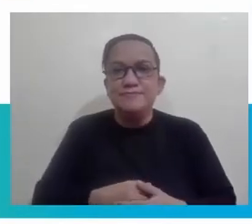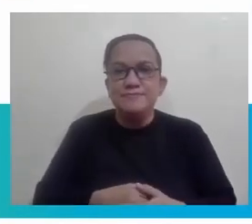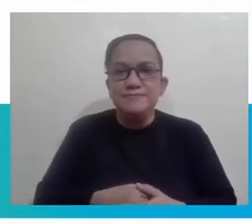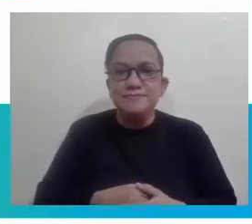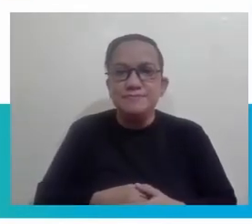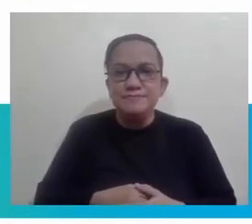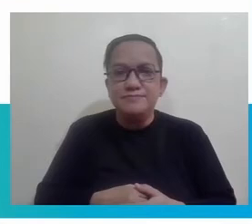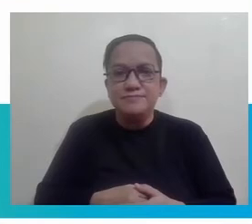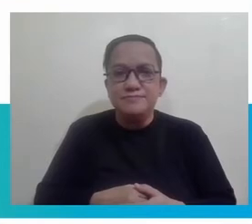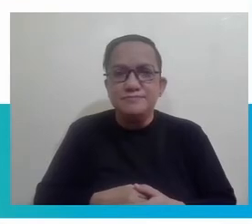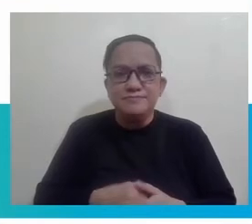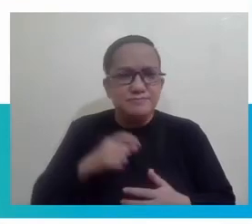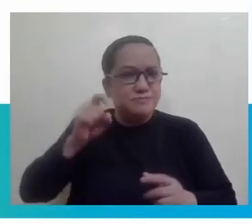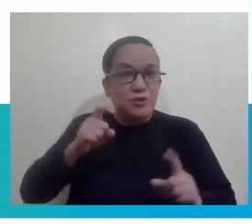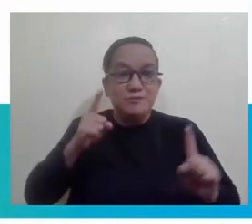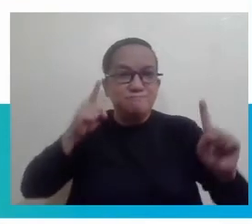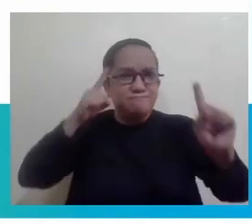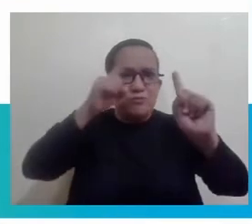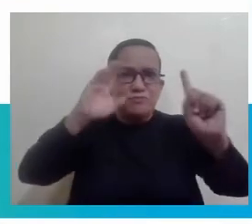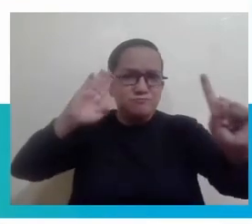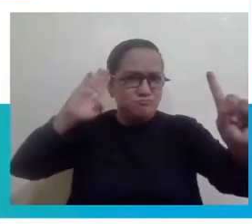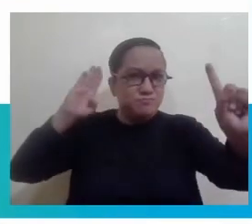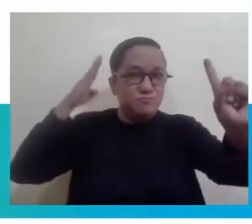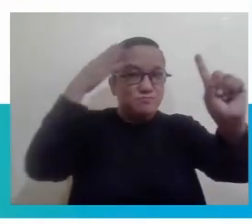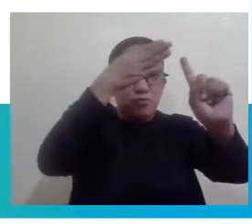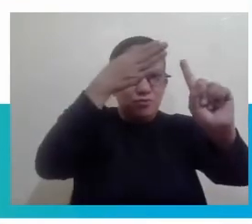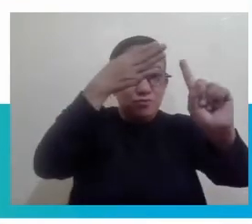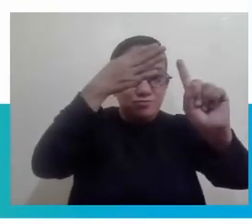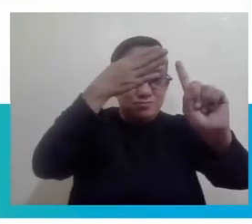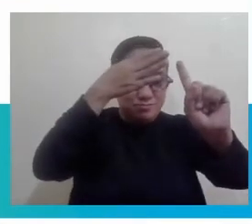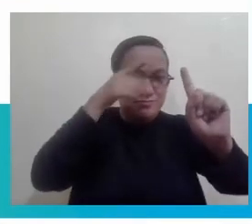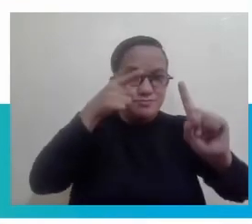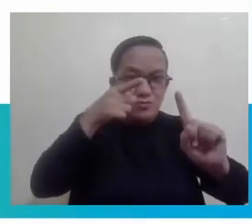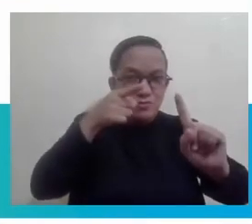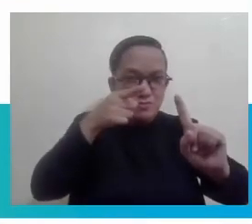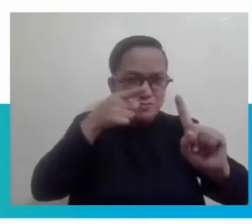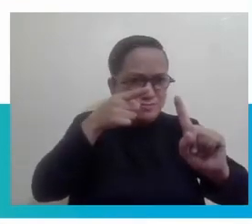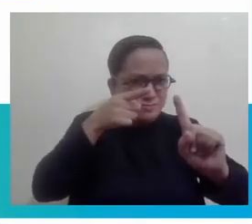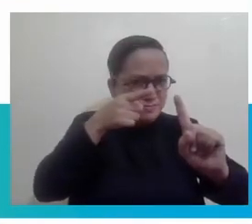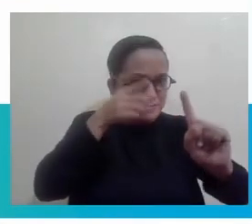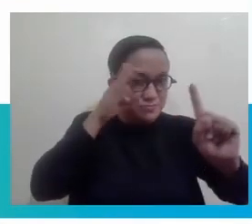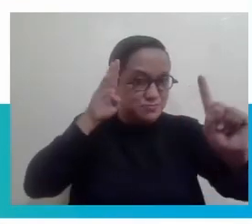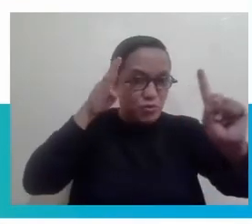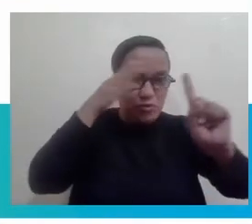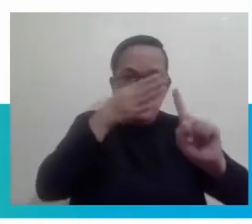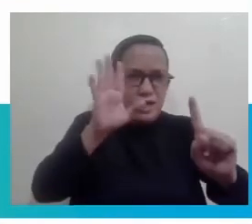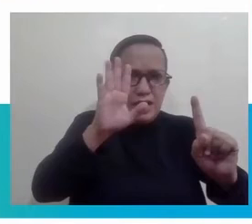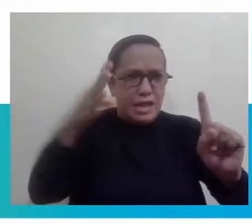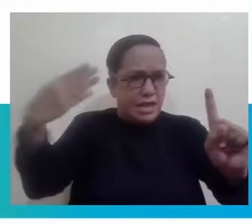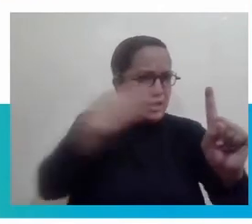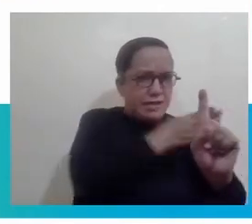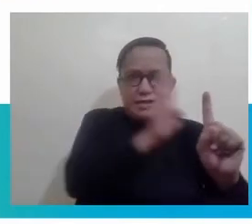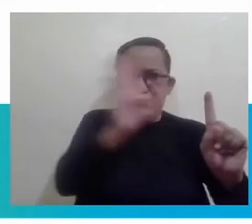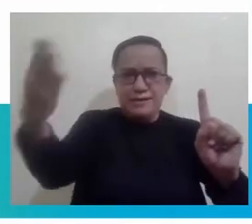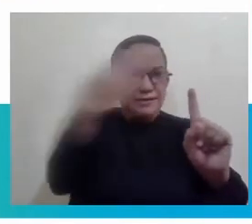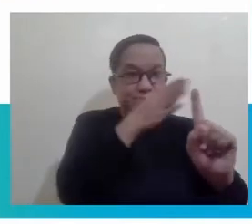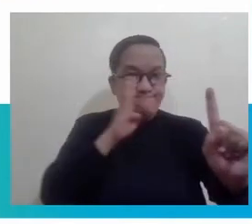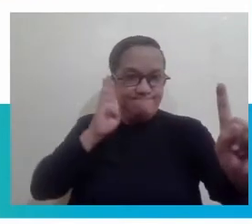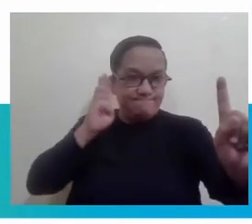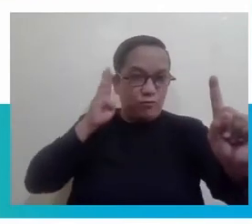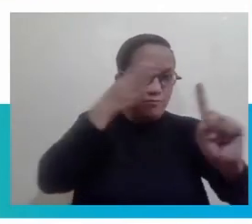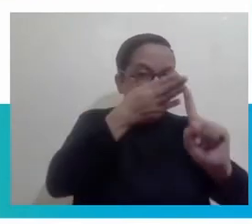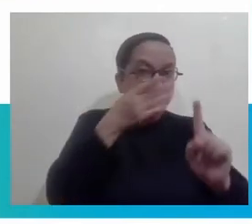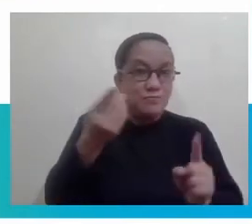motivated than responding to actual real needs. And I think the investment required during the coming decades is so